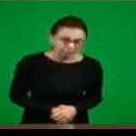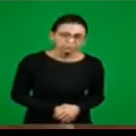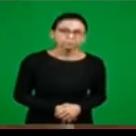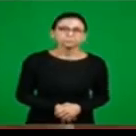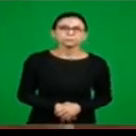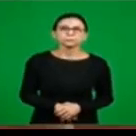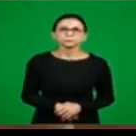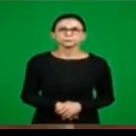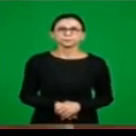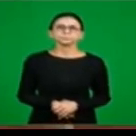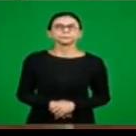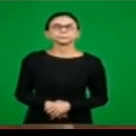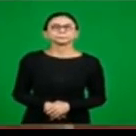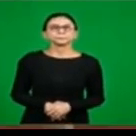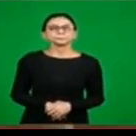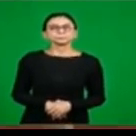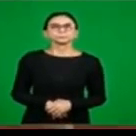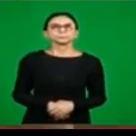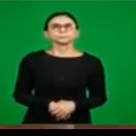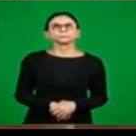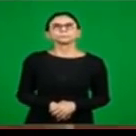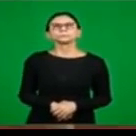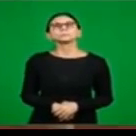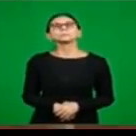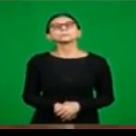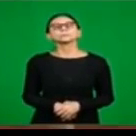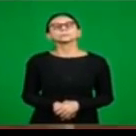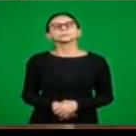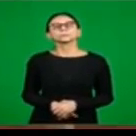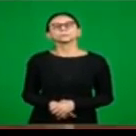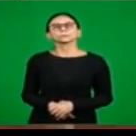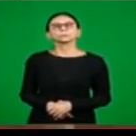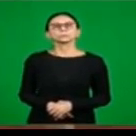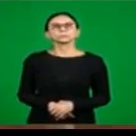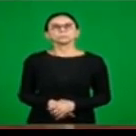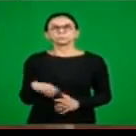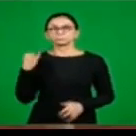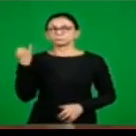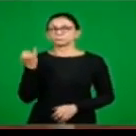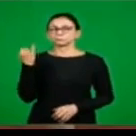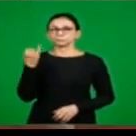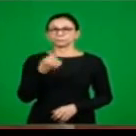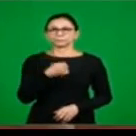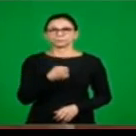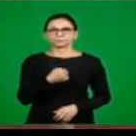The third one, right? Third question, right? This one is important.